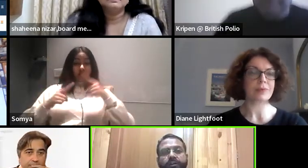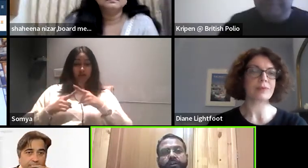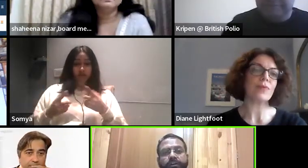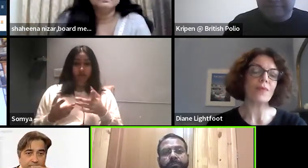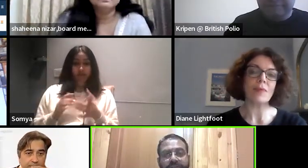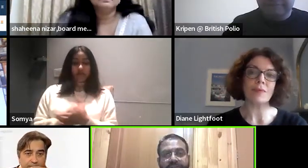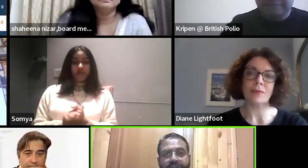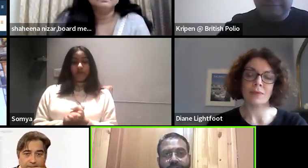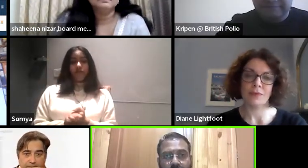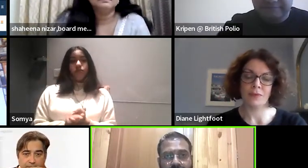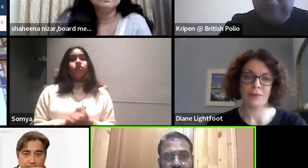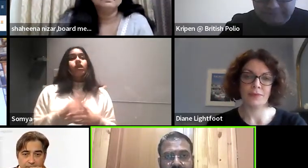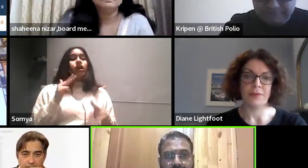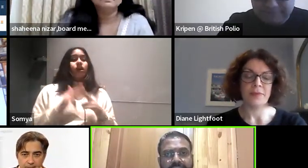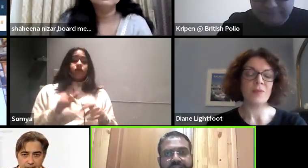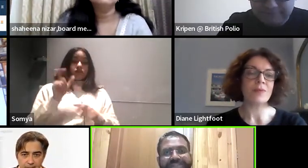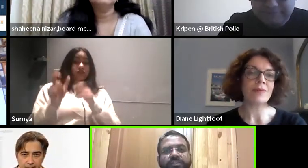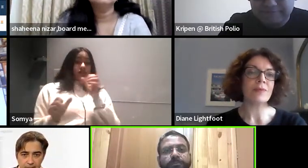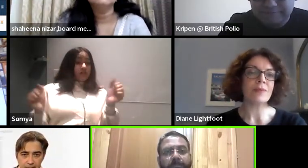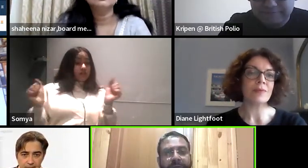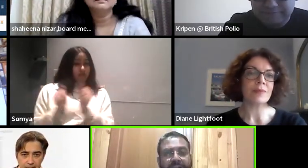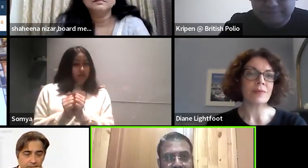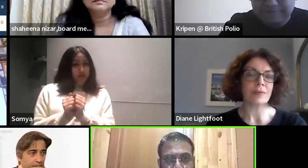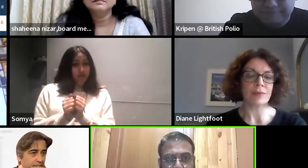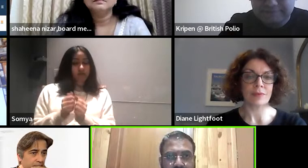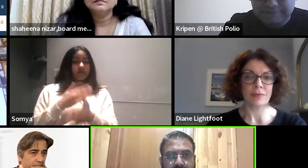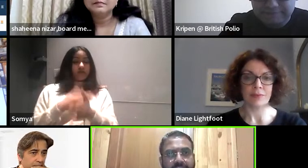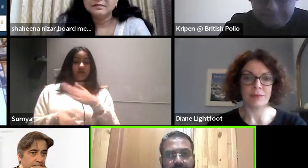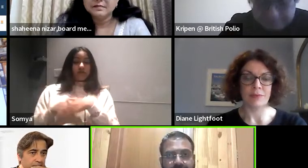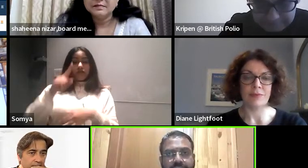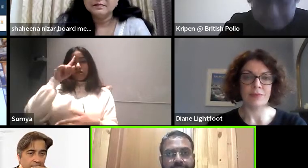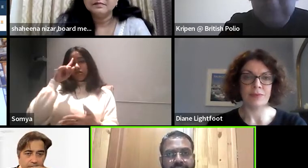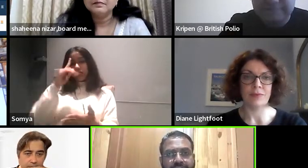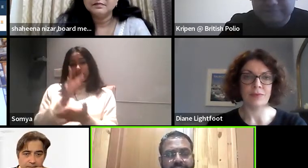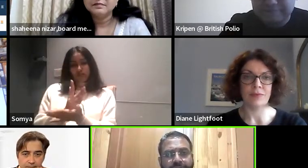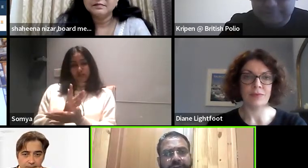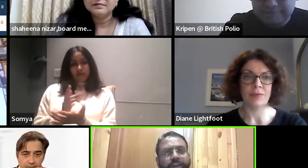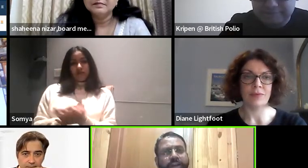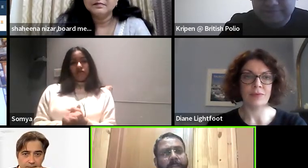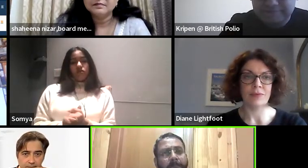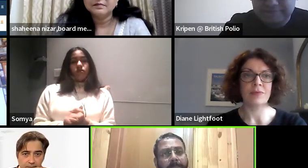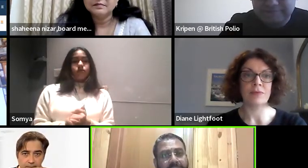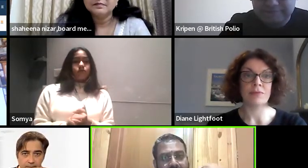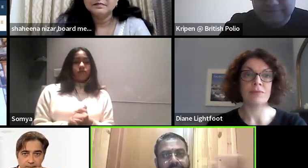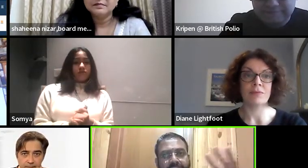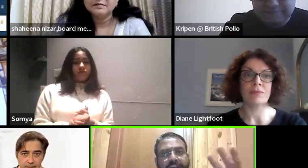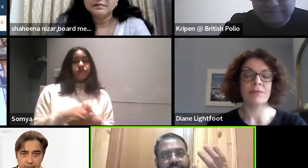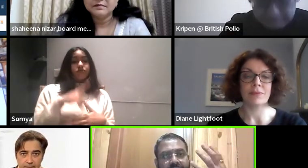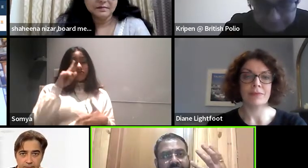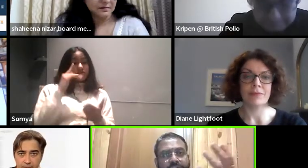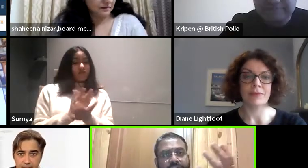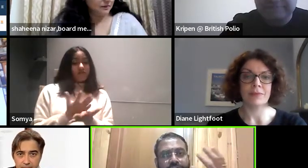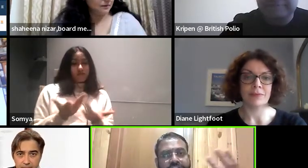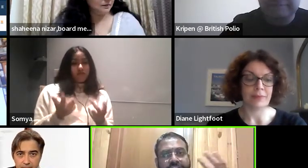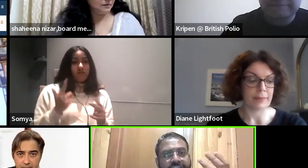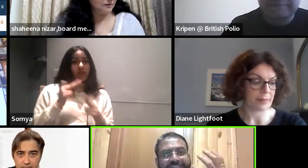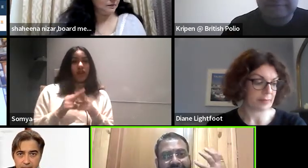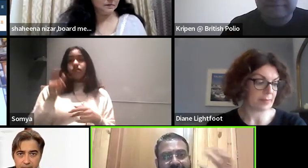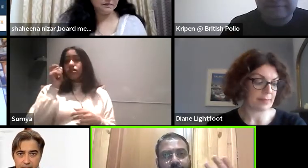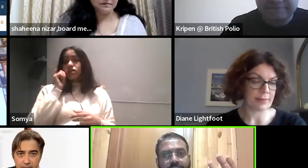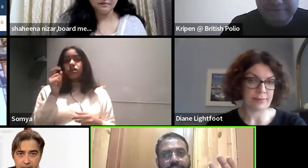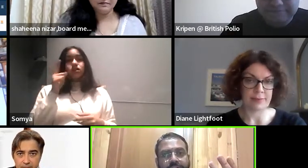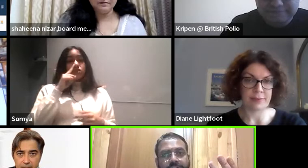the person with disability starts believing in himself or herself and believing that he or she